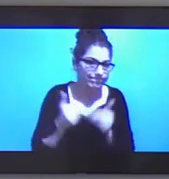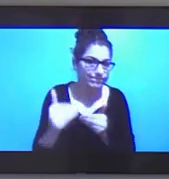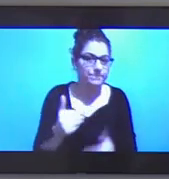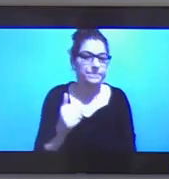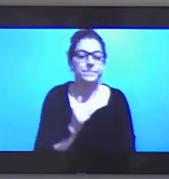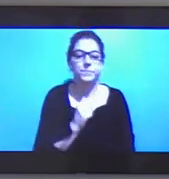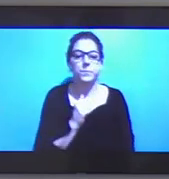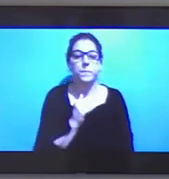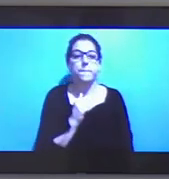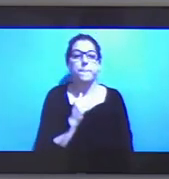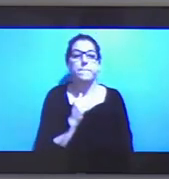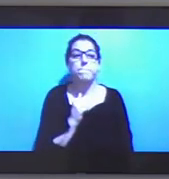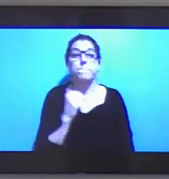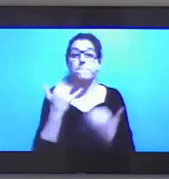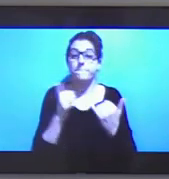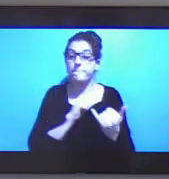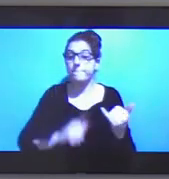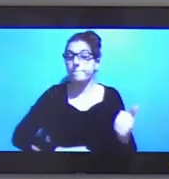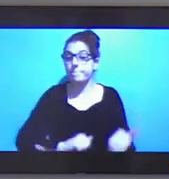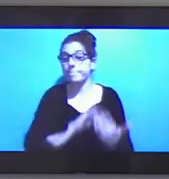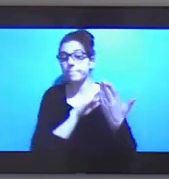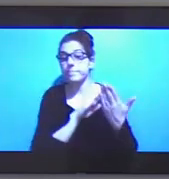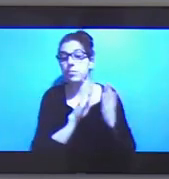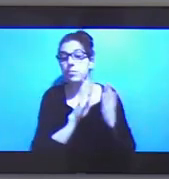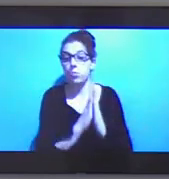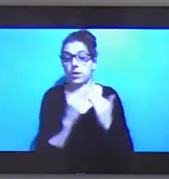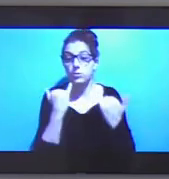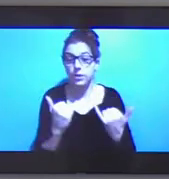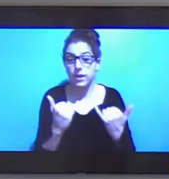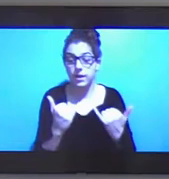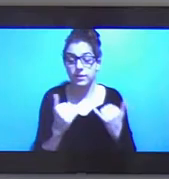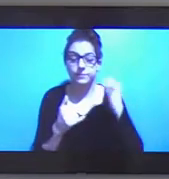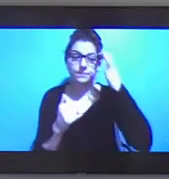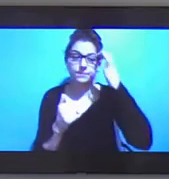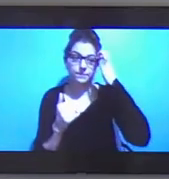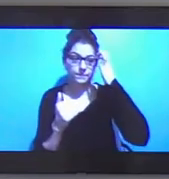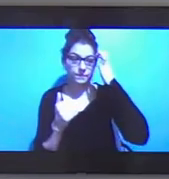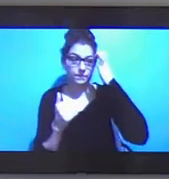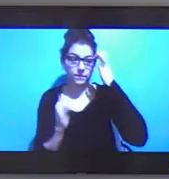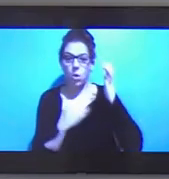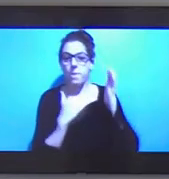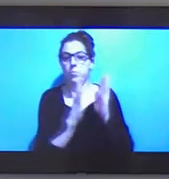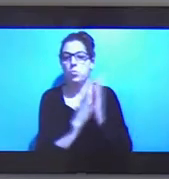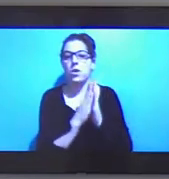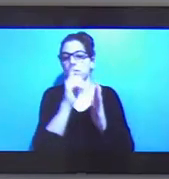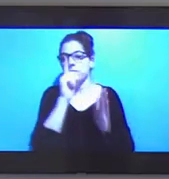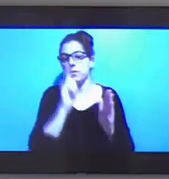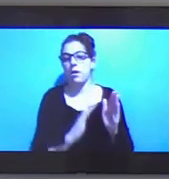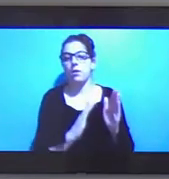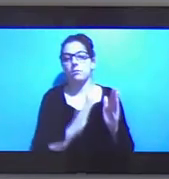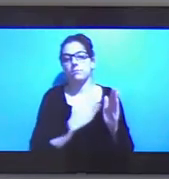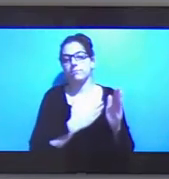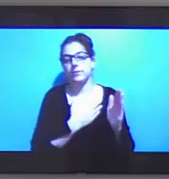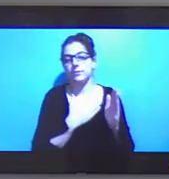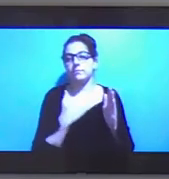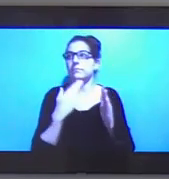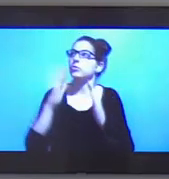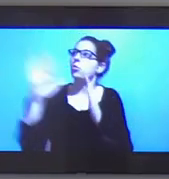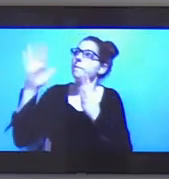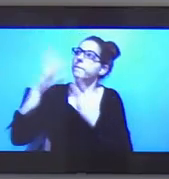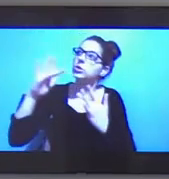So we go before our Lord in prayer today. Receive our prayer, O God. Your mercy is great.